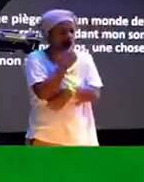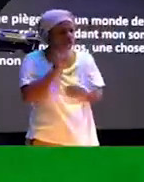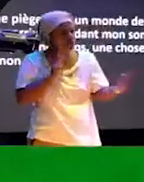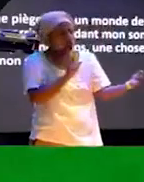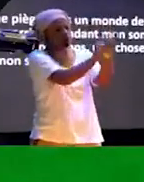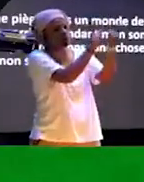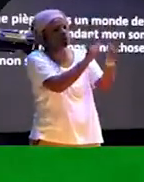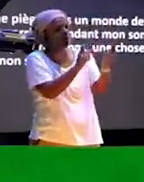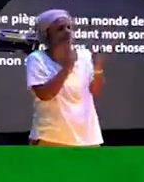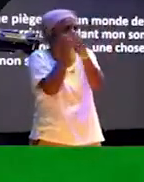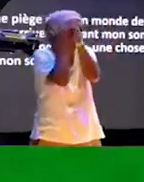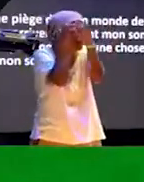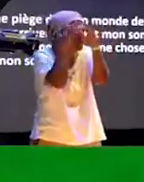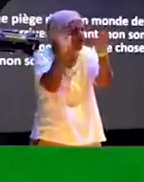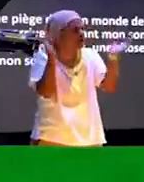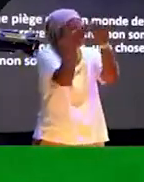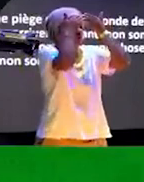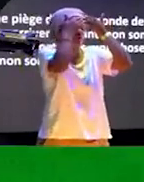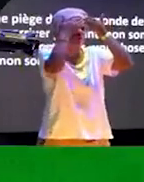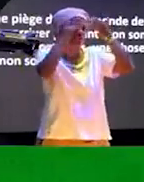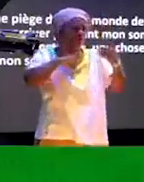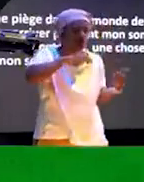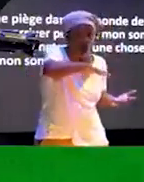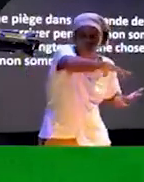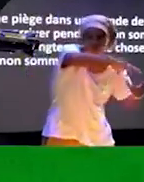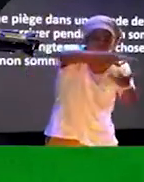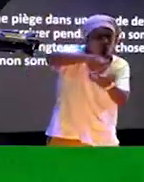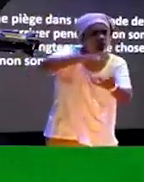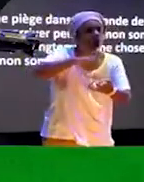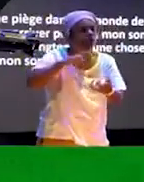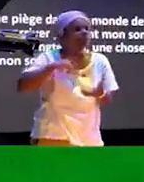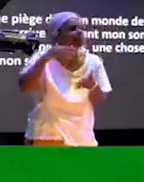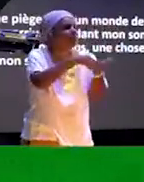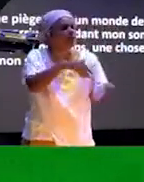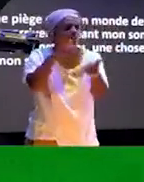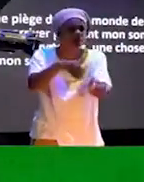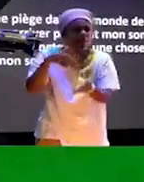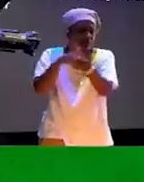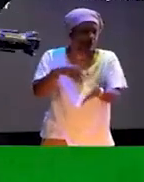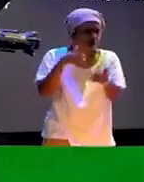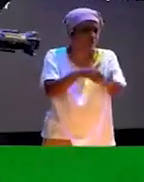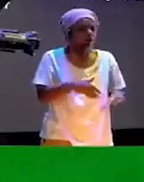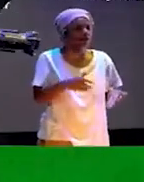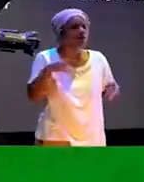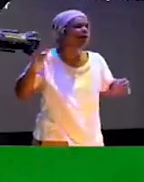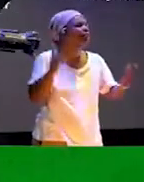realm of possibilities where anything could have happened in my sleep. Many other nights ago, something did happen in my sleep. I was